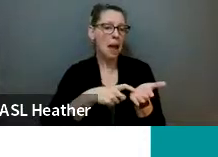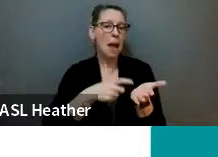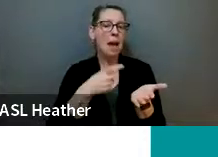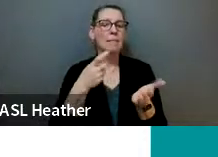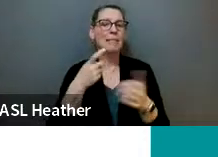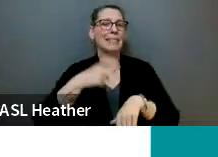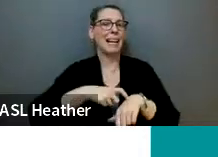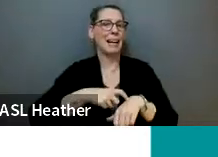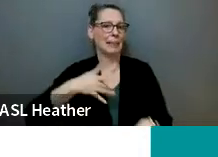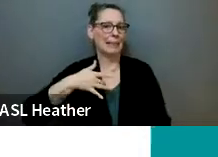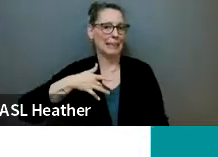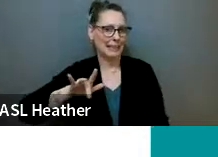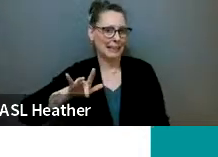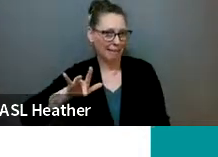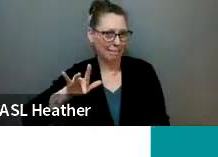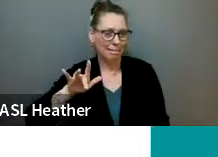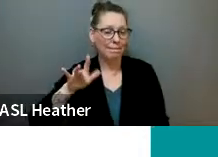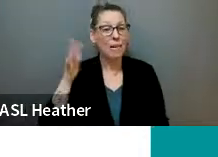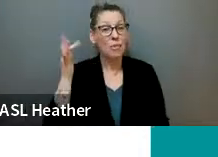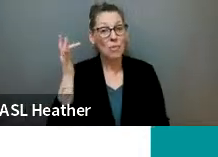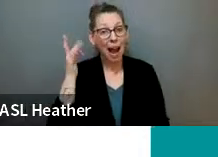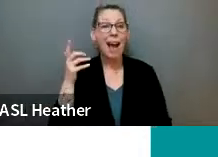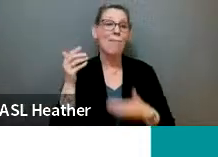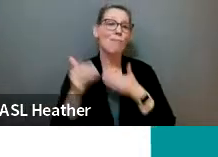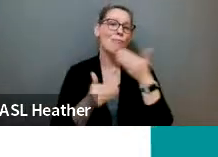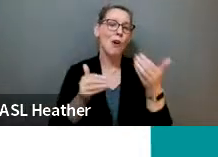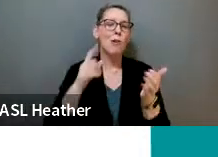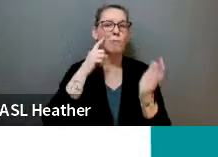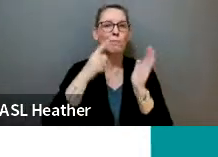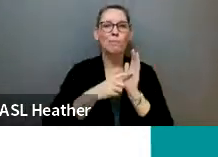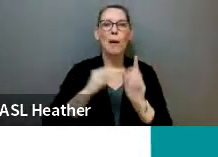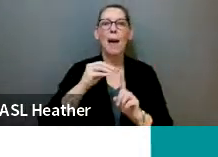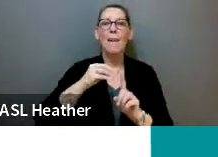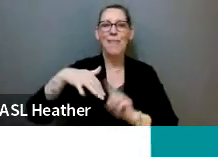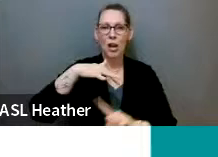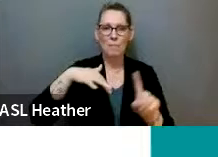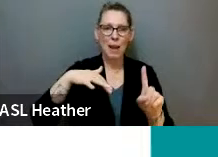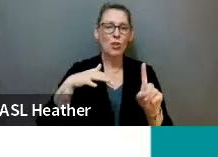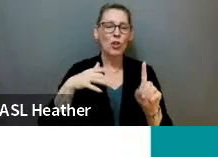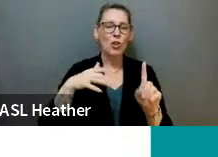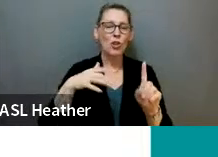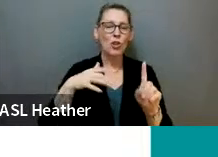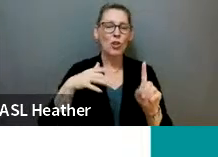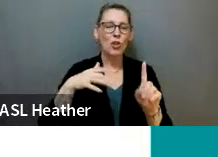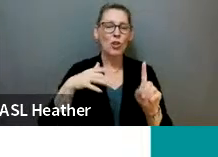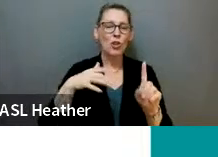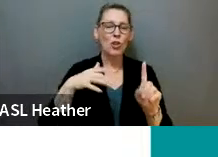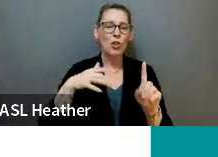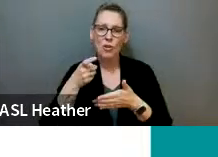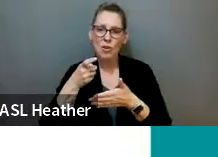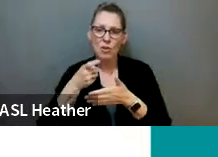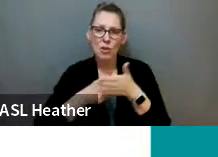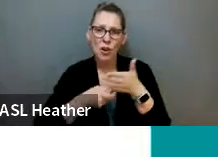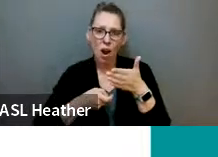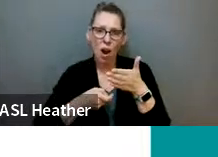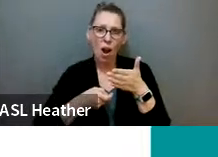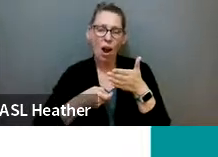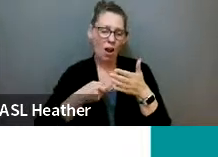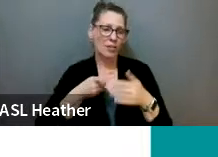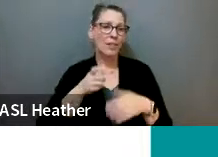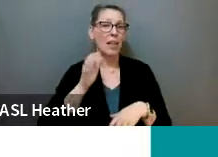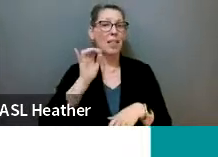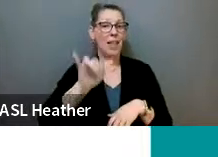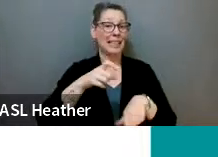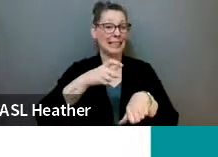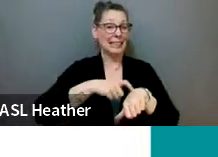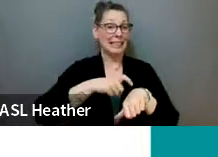time sensitive. This was due to processes like our environmental review and cost estimating work. These time